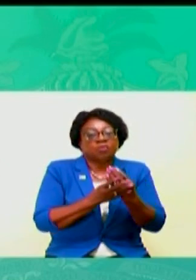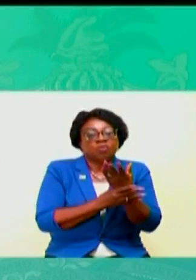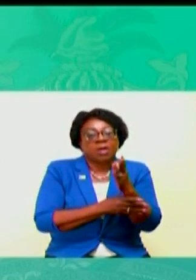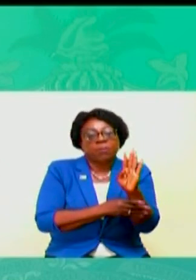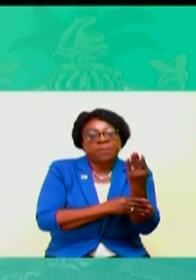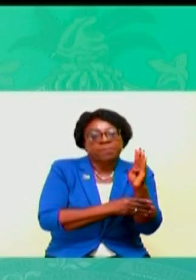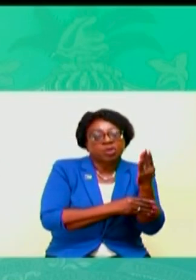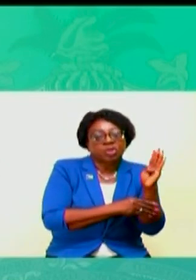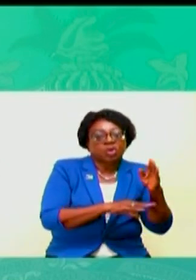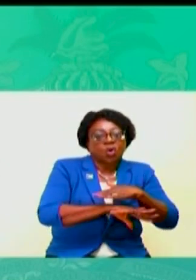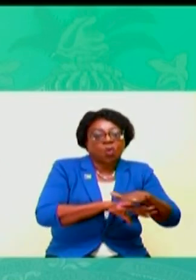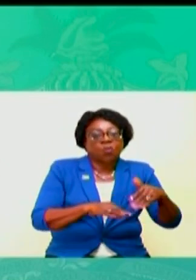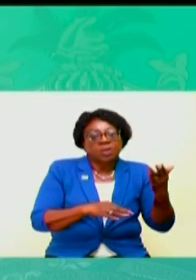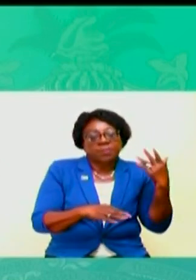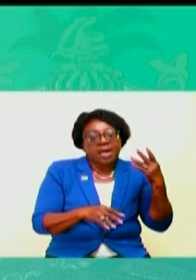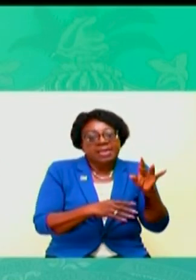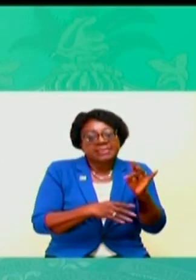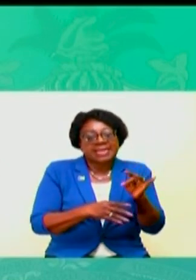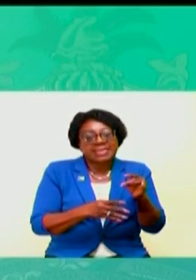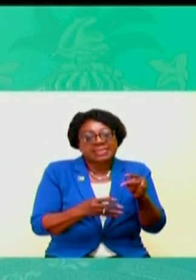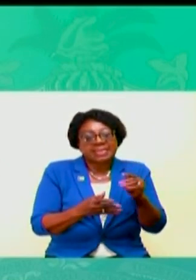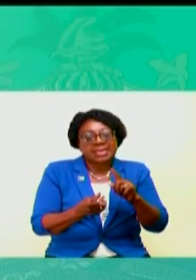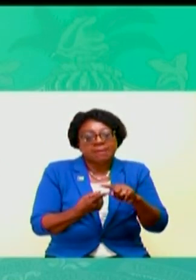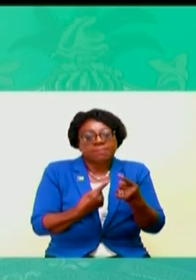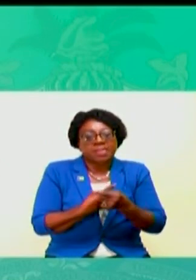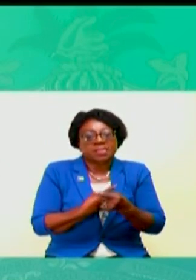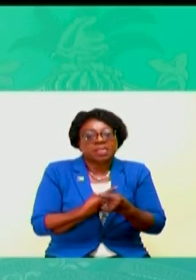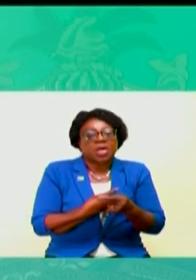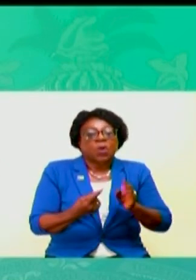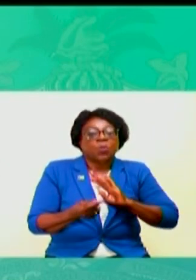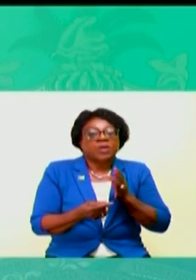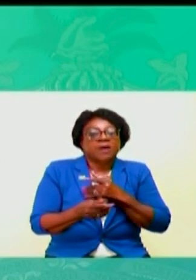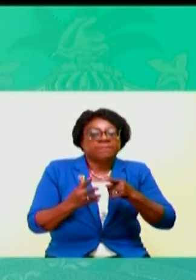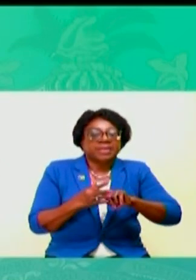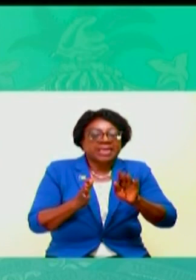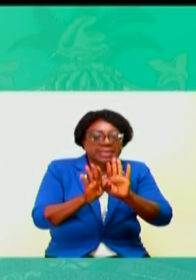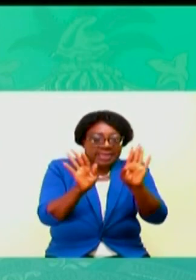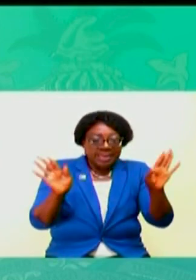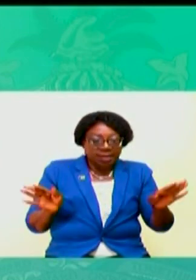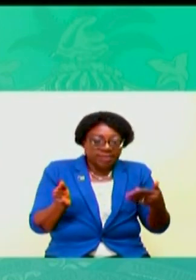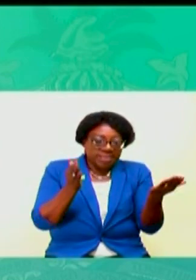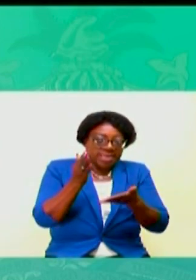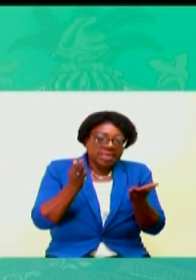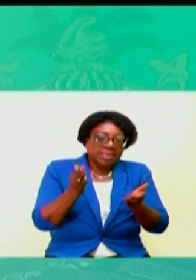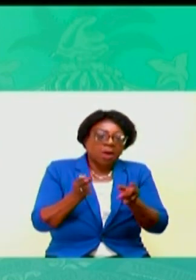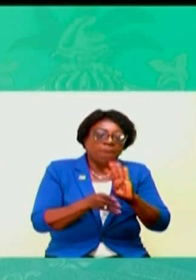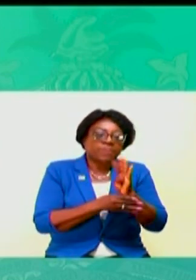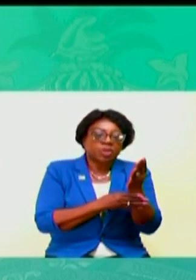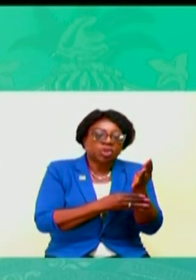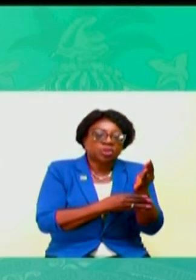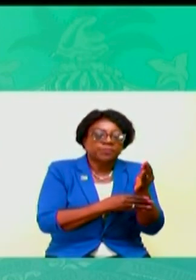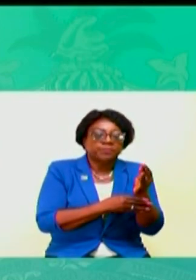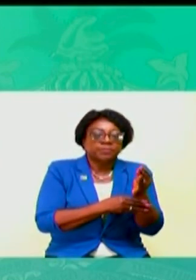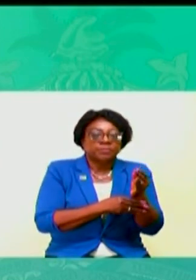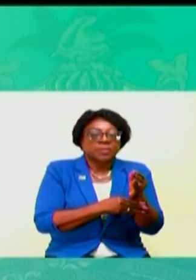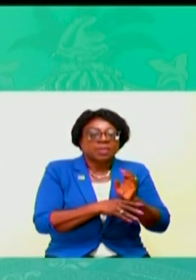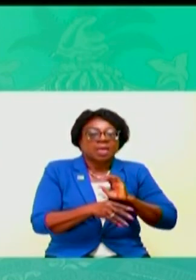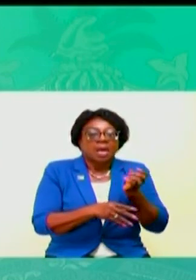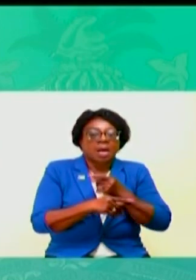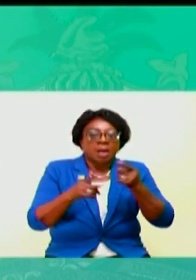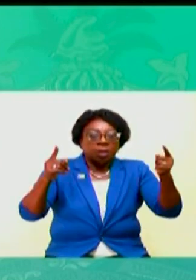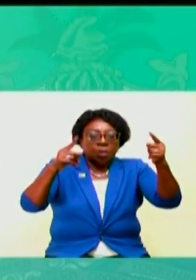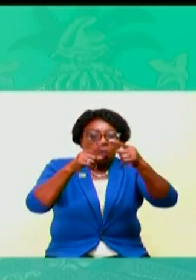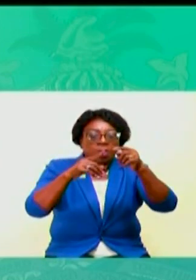past 18 months, we have begun clearing overgrown areas in consultation with residents. Our goal in